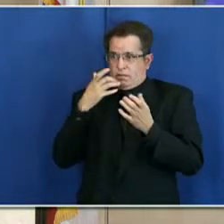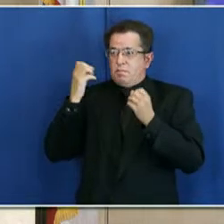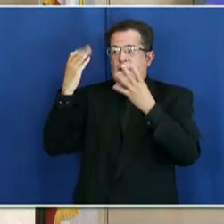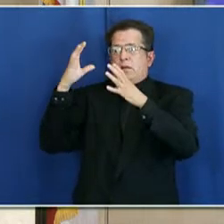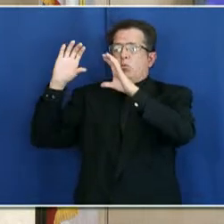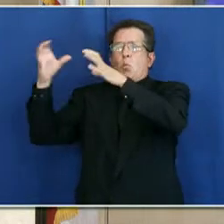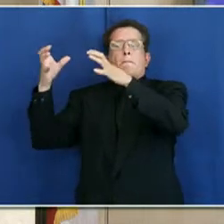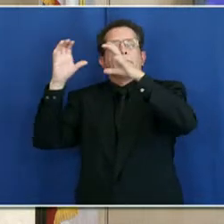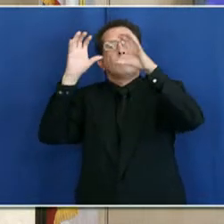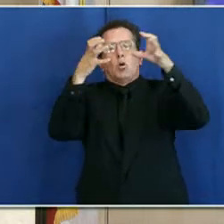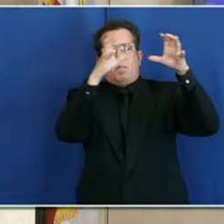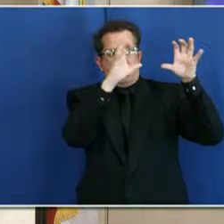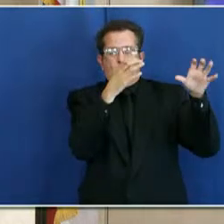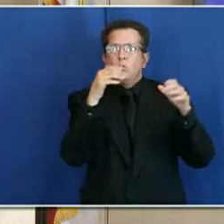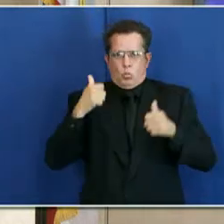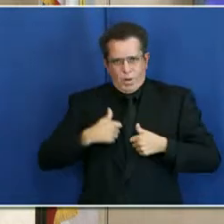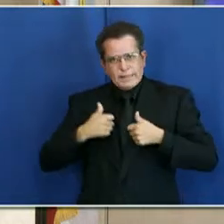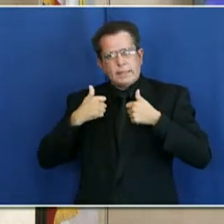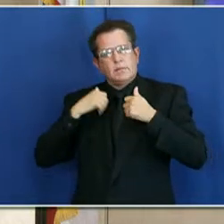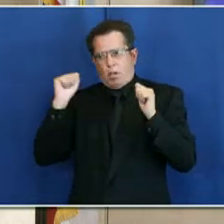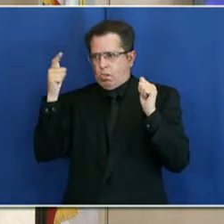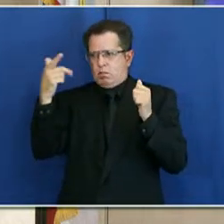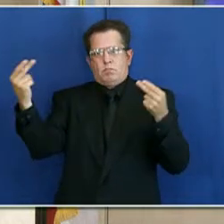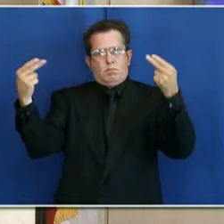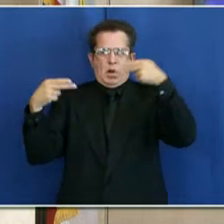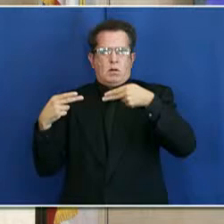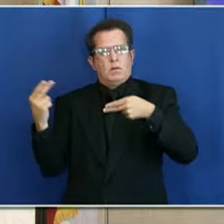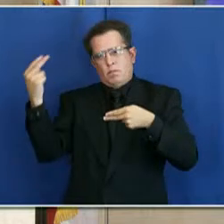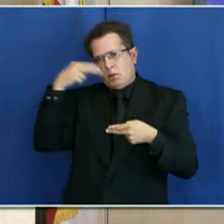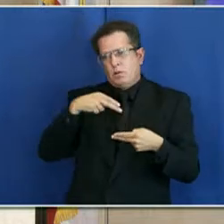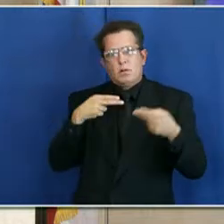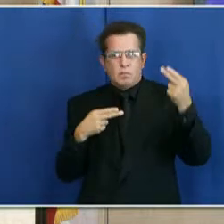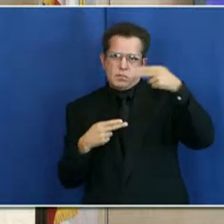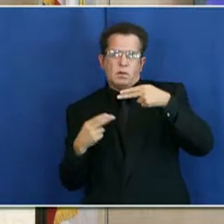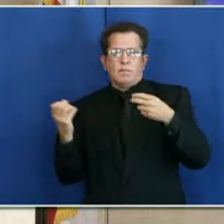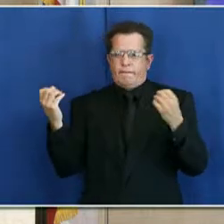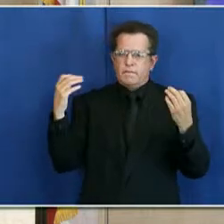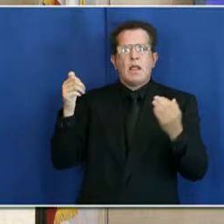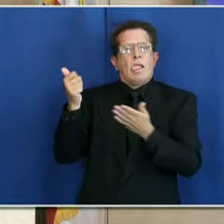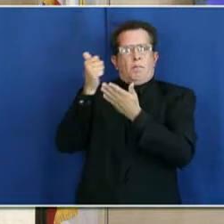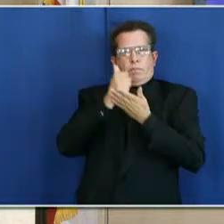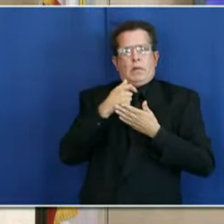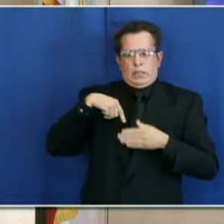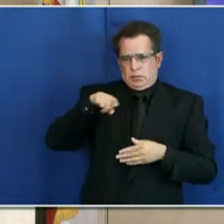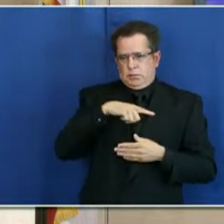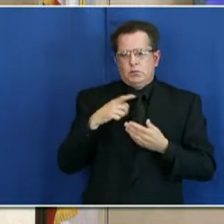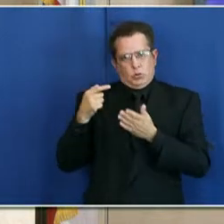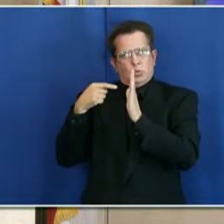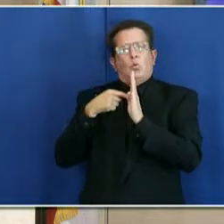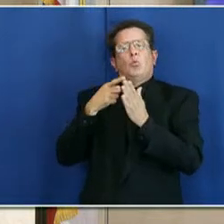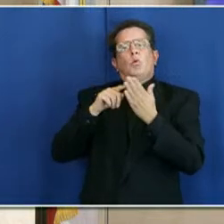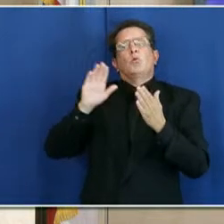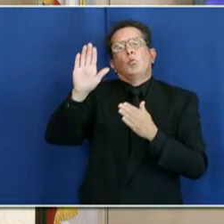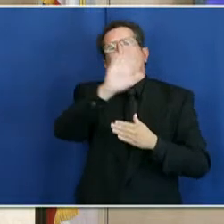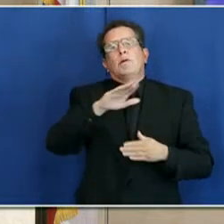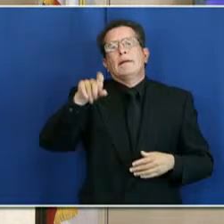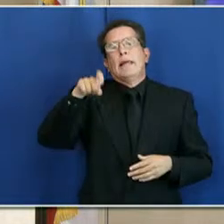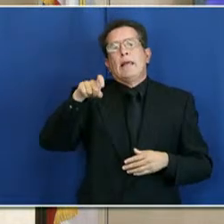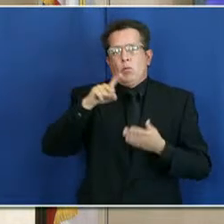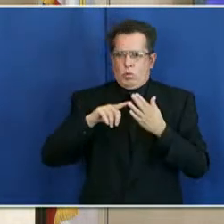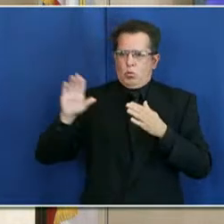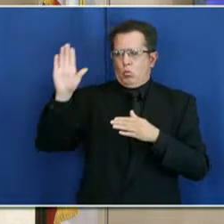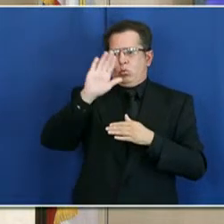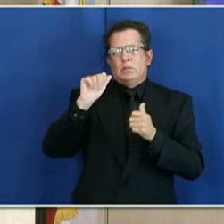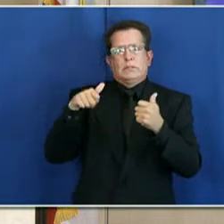night and at previous hearings and provided us with valuable insight on the needs and the challenges they have been